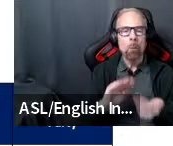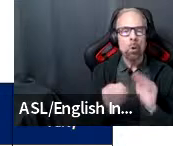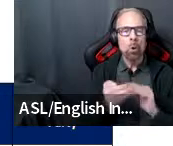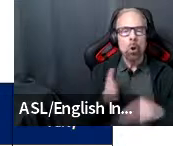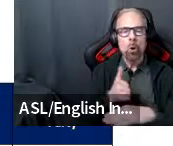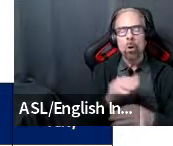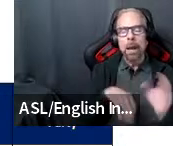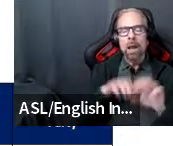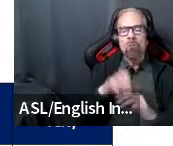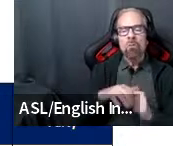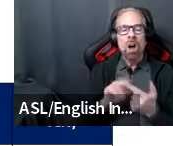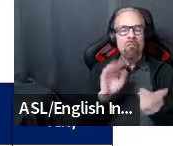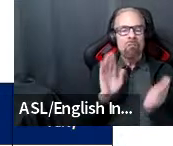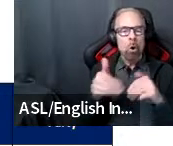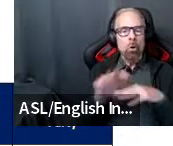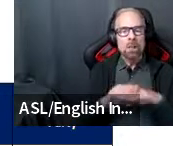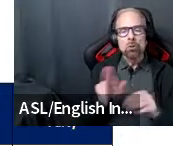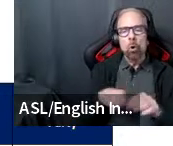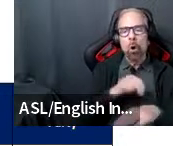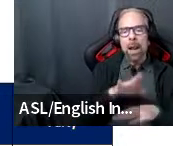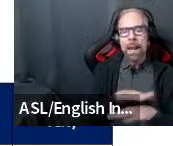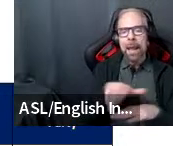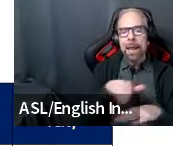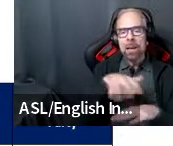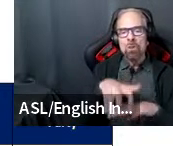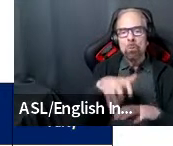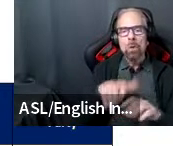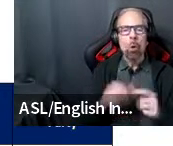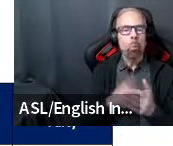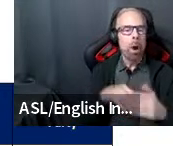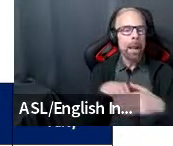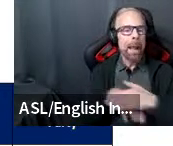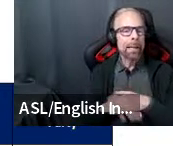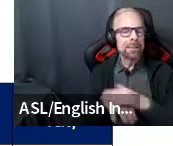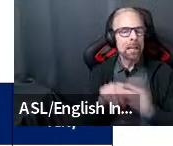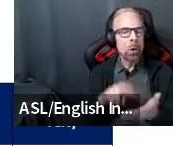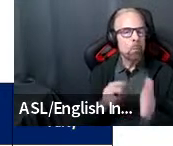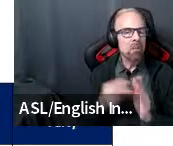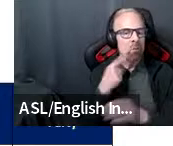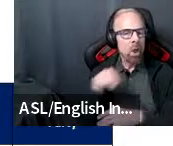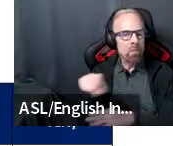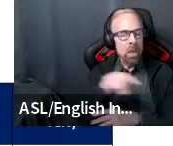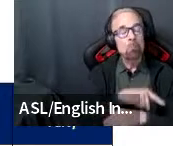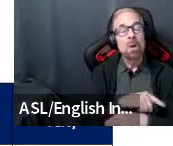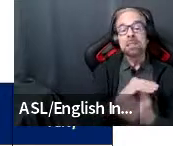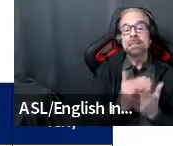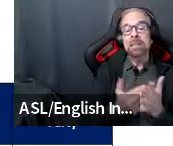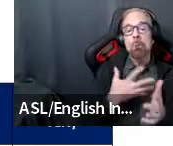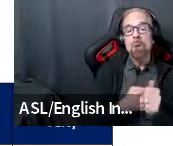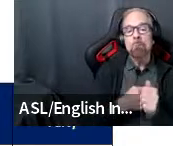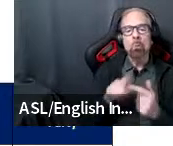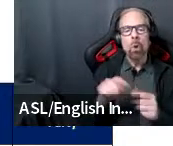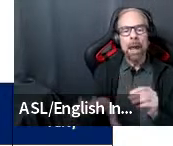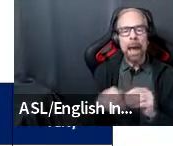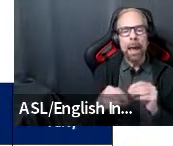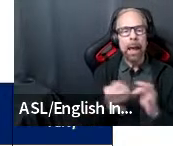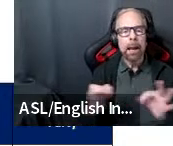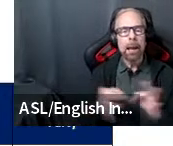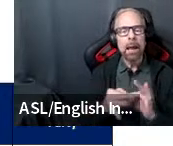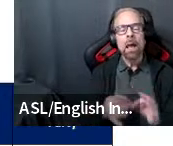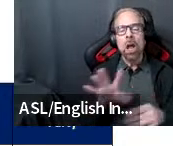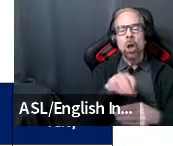Native communities defining what access means to them. And so as a note of some updates here, we added the language to include